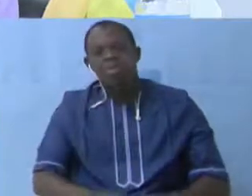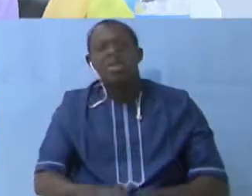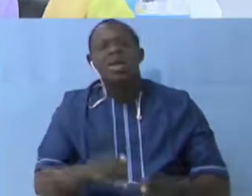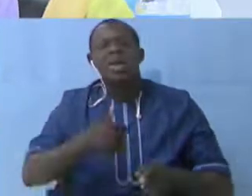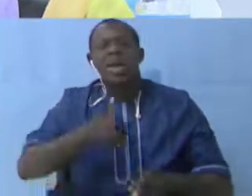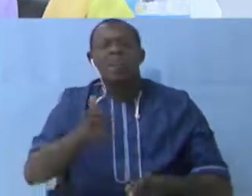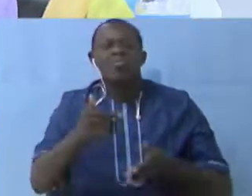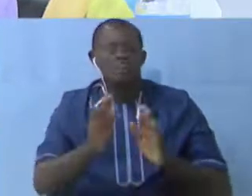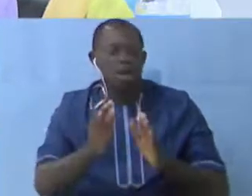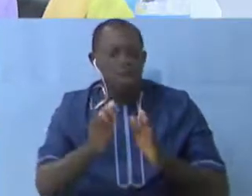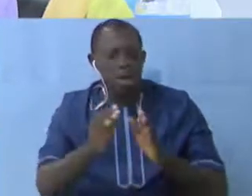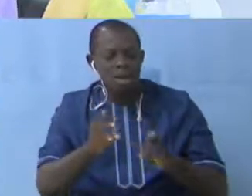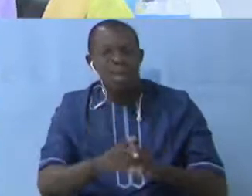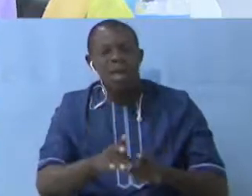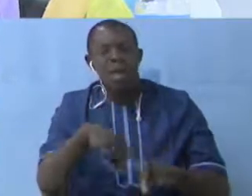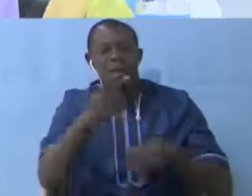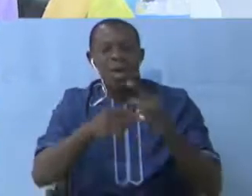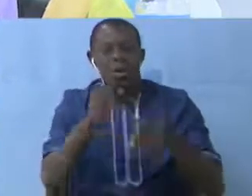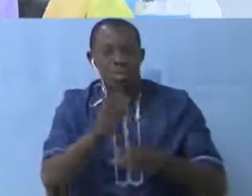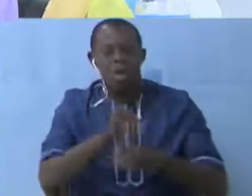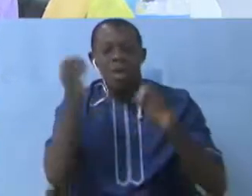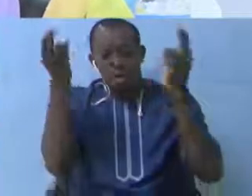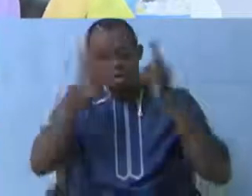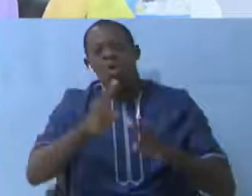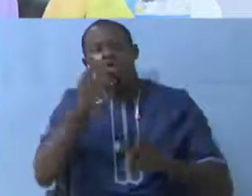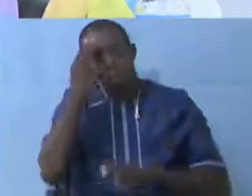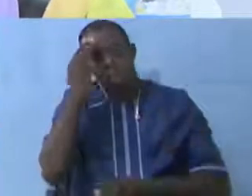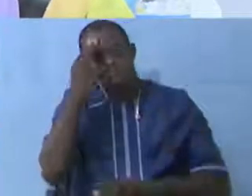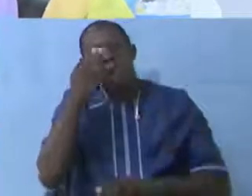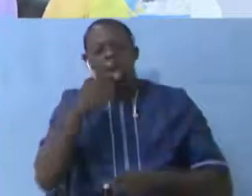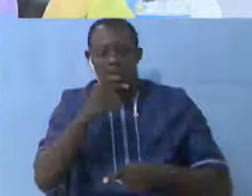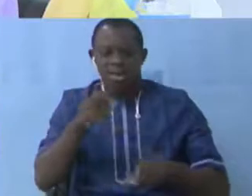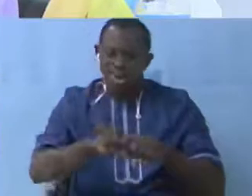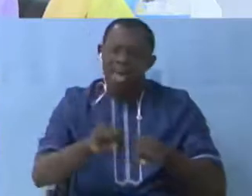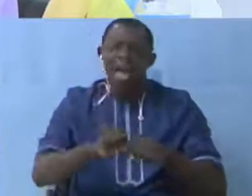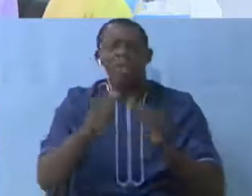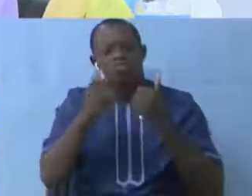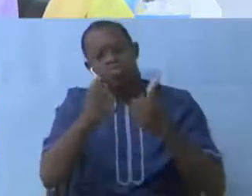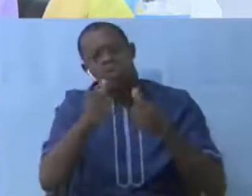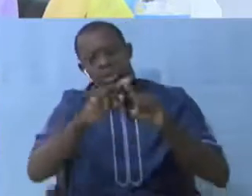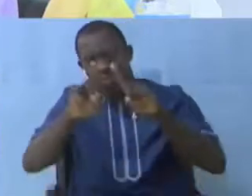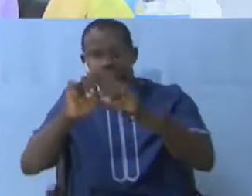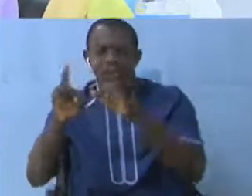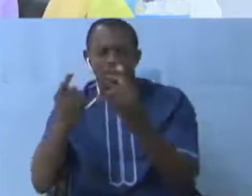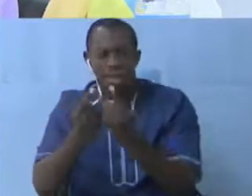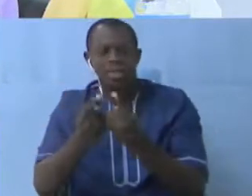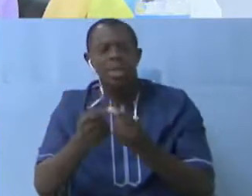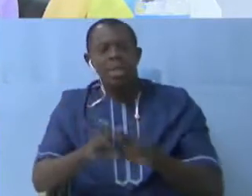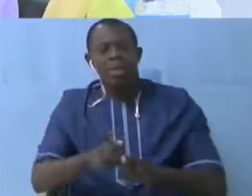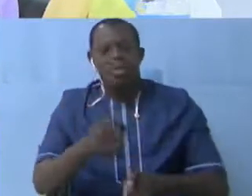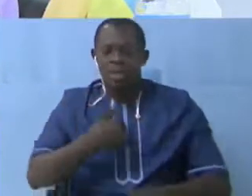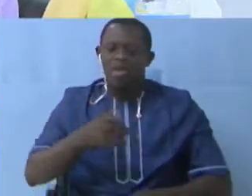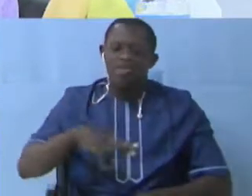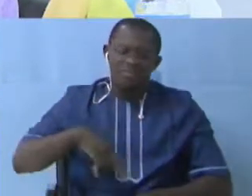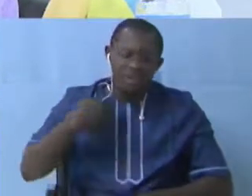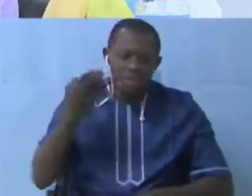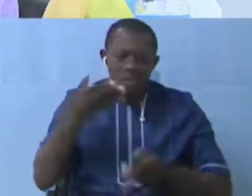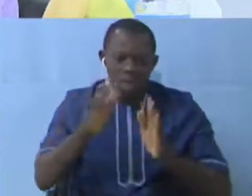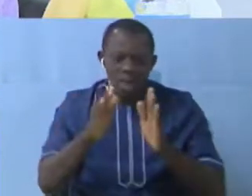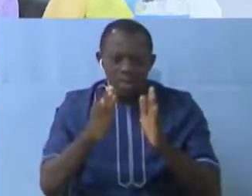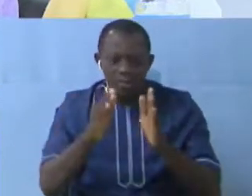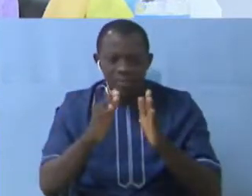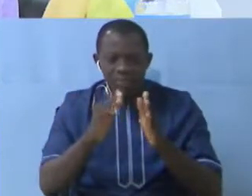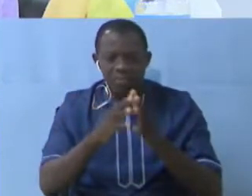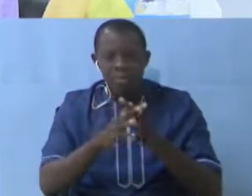of legitimize and say, well, Senegal is good and blah, blah. But I felt like when